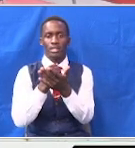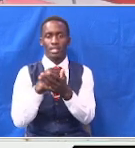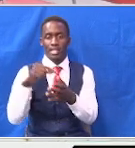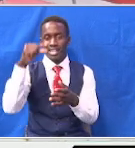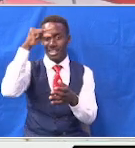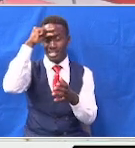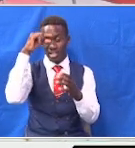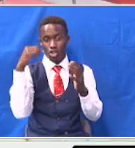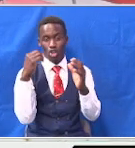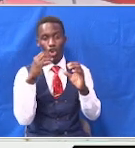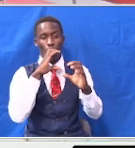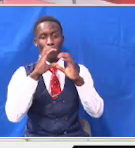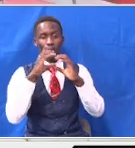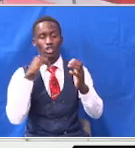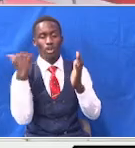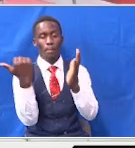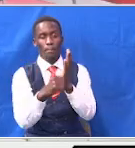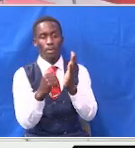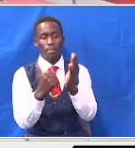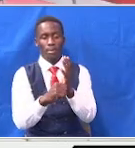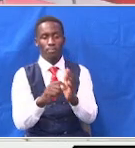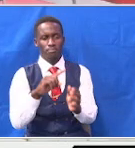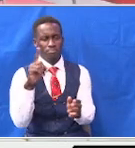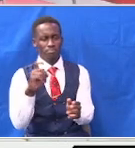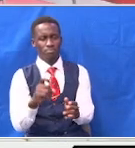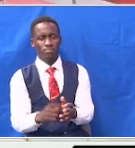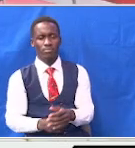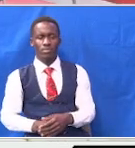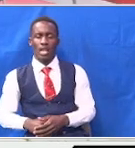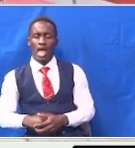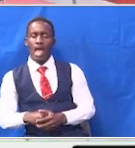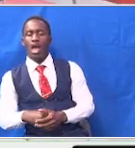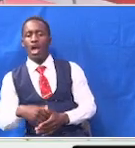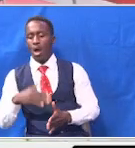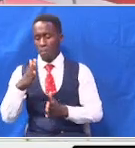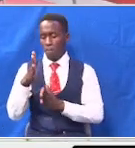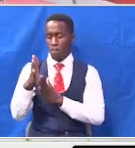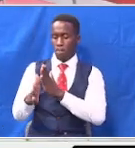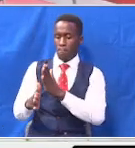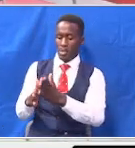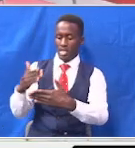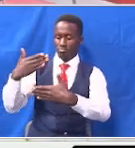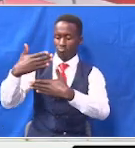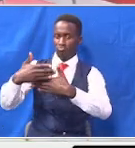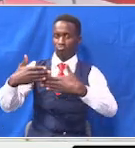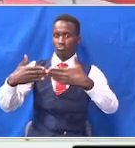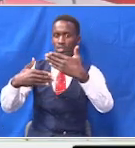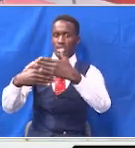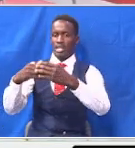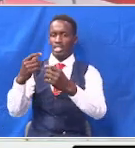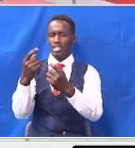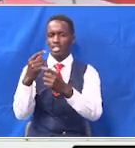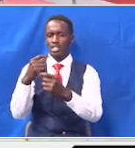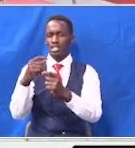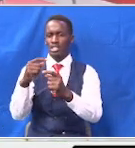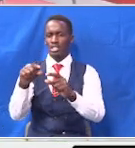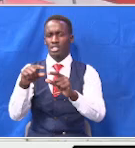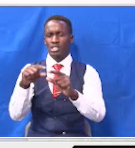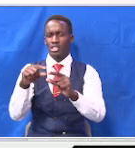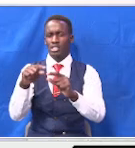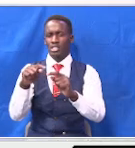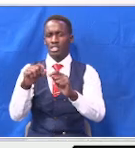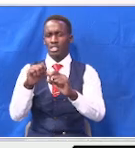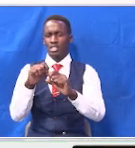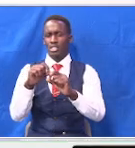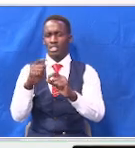it? Have it more streamlined. Organize structures within small units, the way you organize a